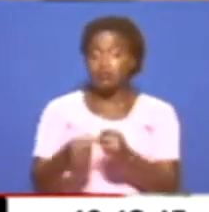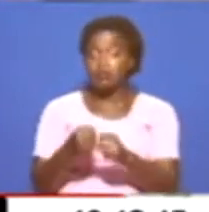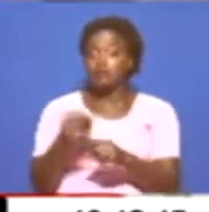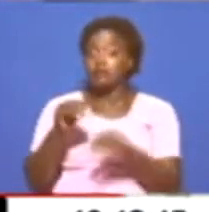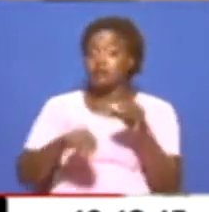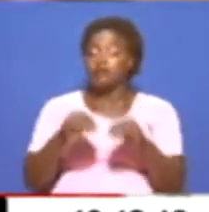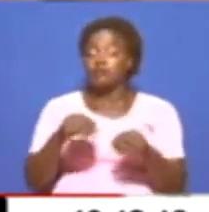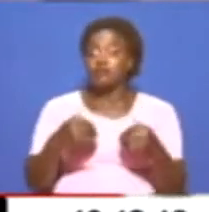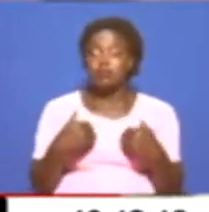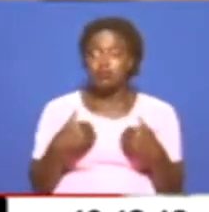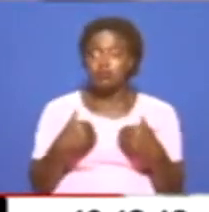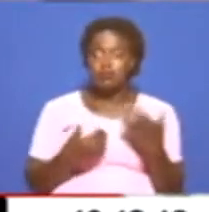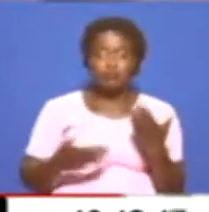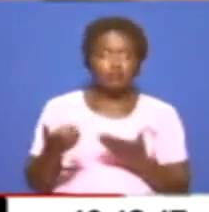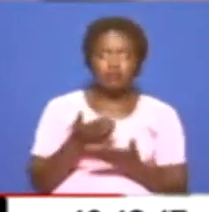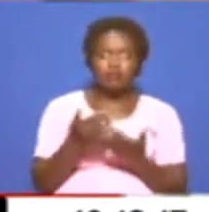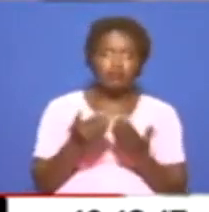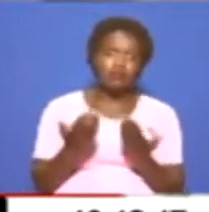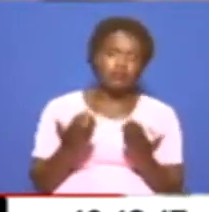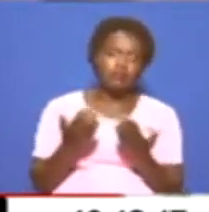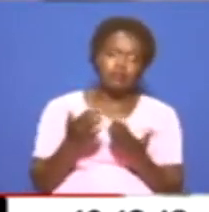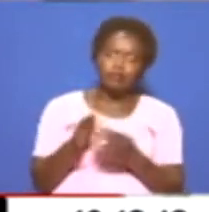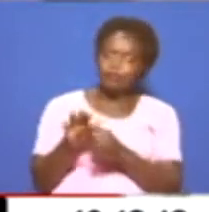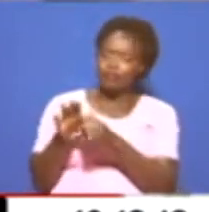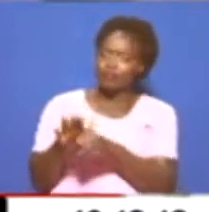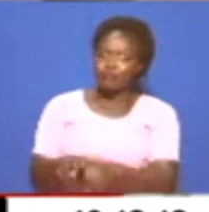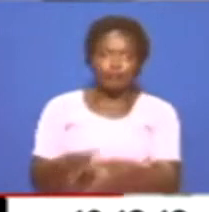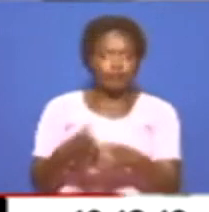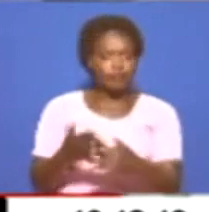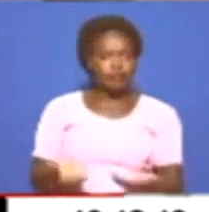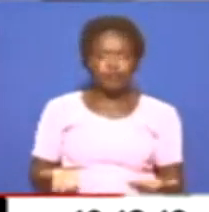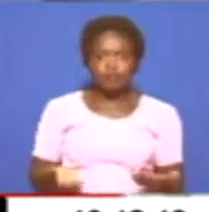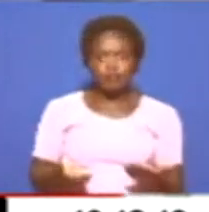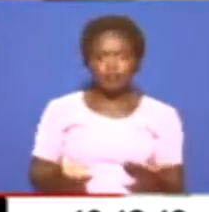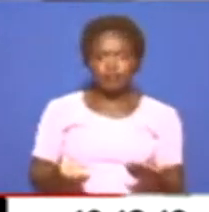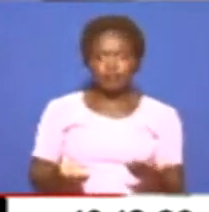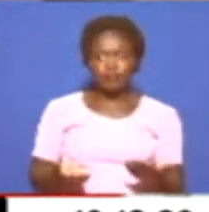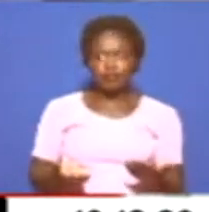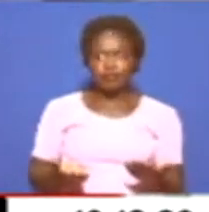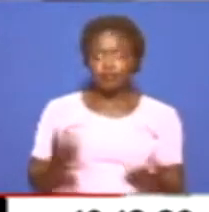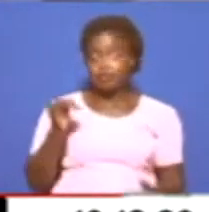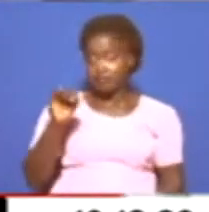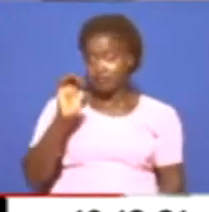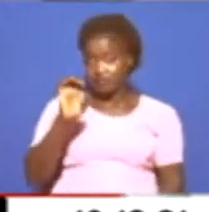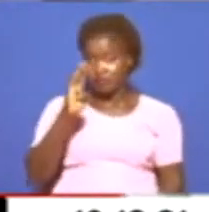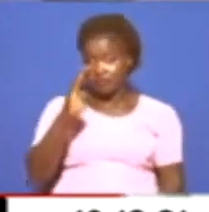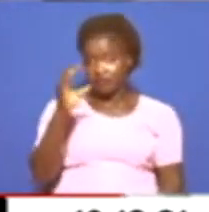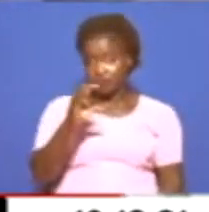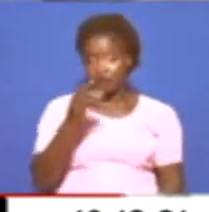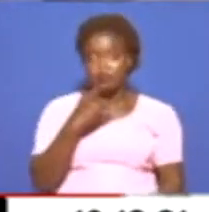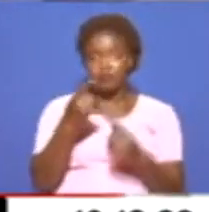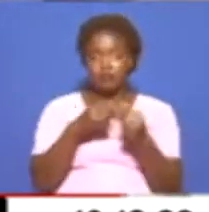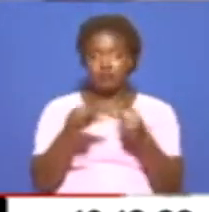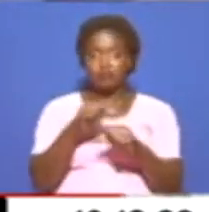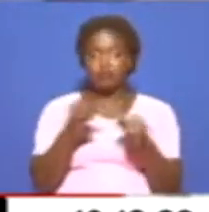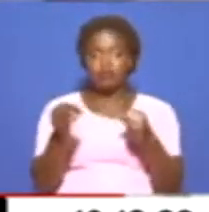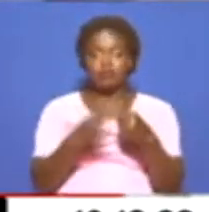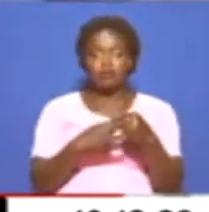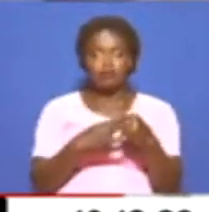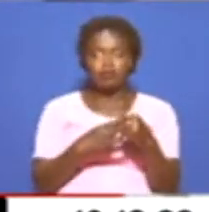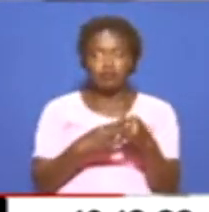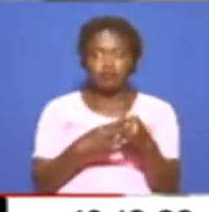economy is polarized. You are a political economist. Yes. And KBC did talk about 8 months,